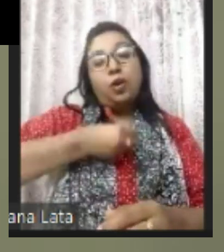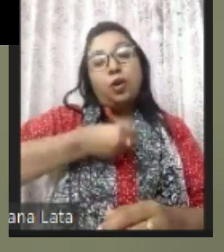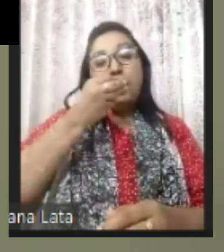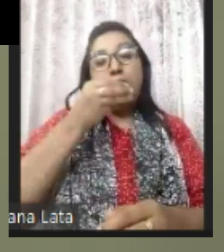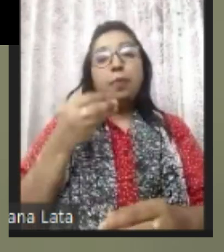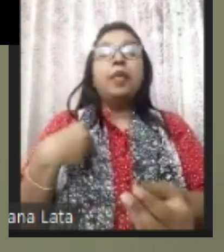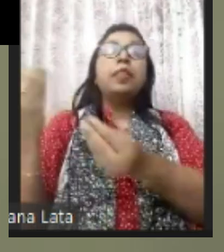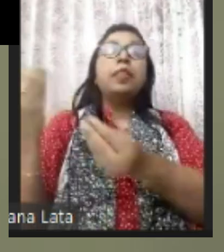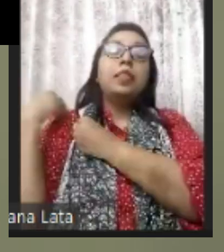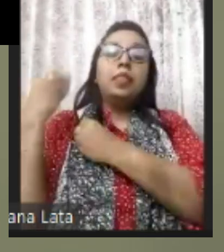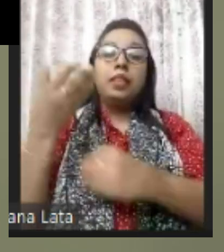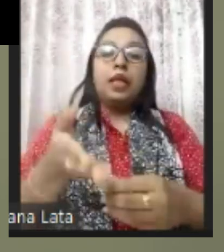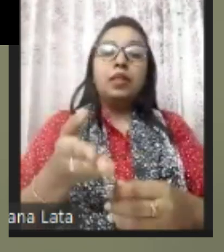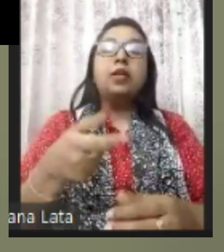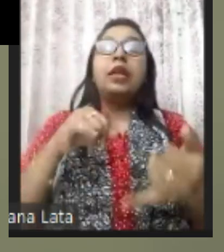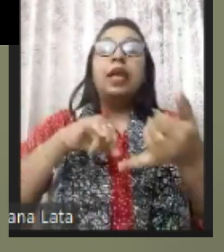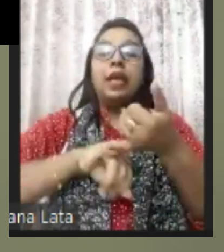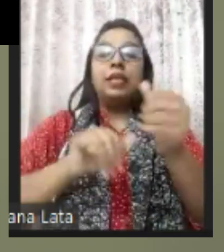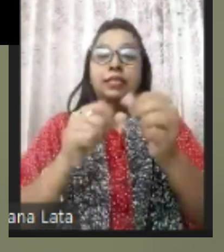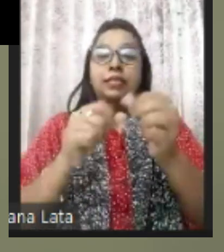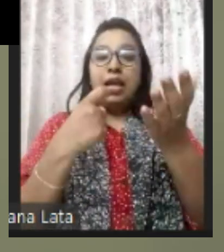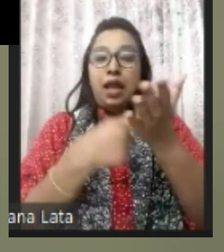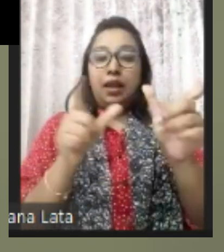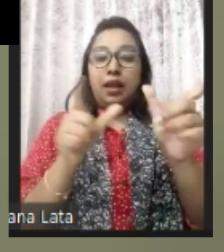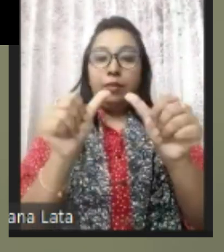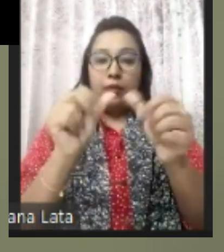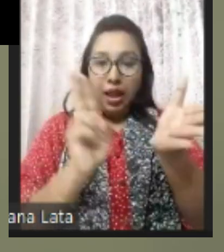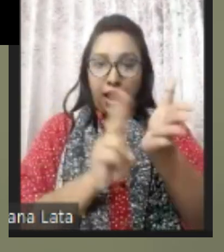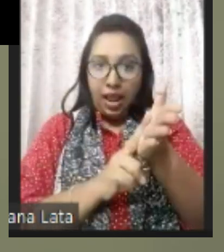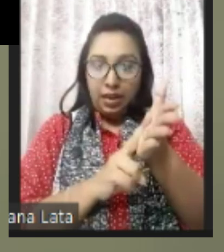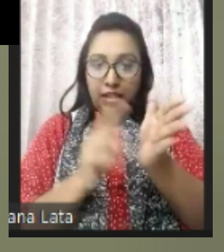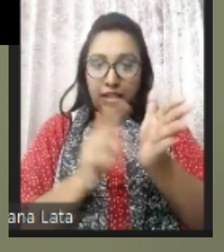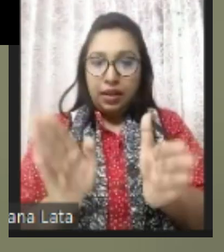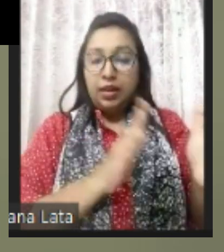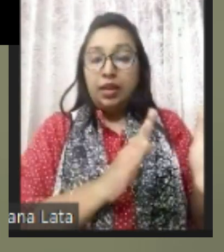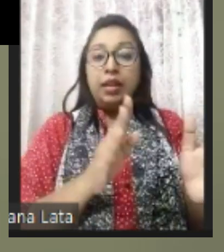Sharan Ravindra, a researcher from Fiji National University,